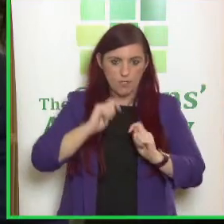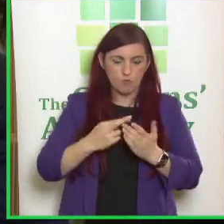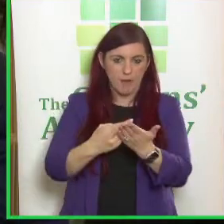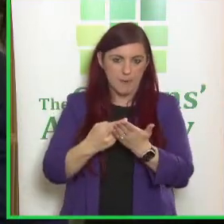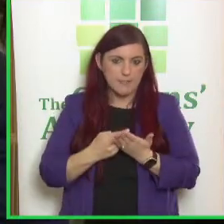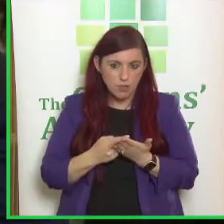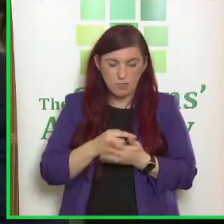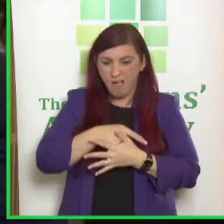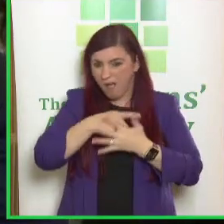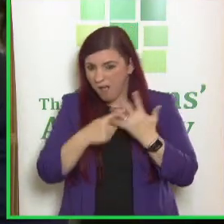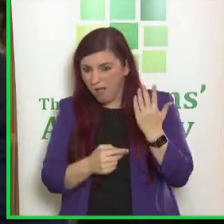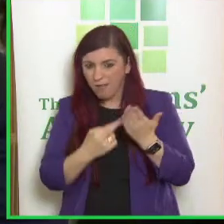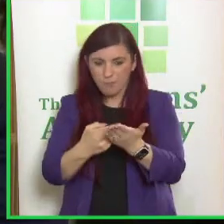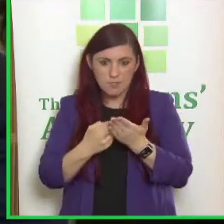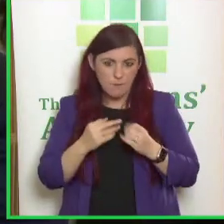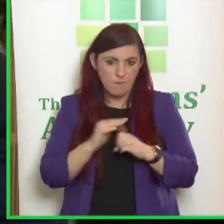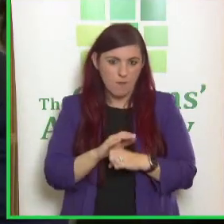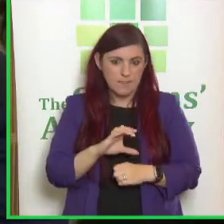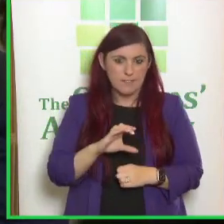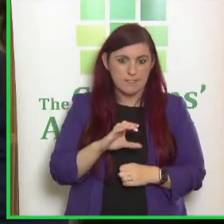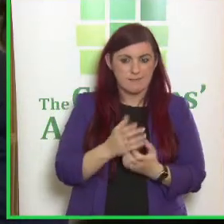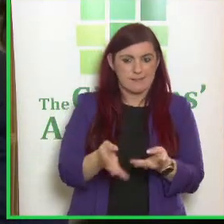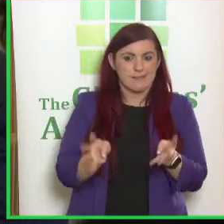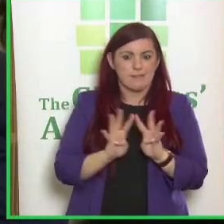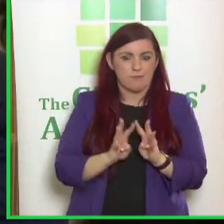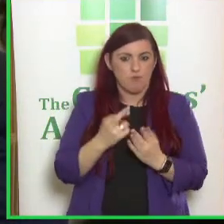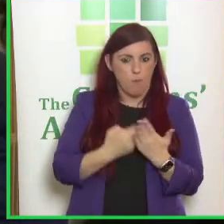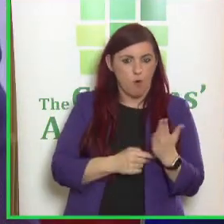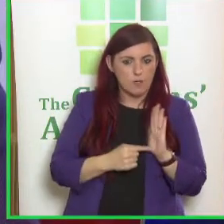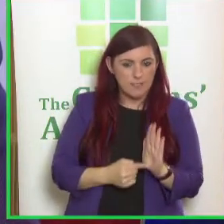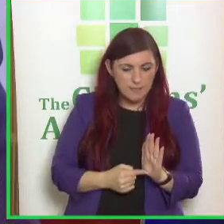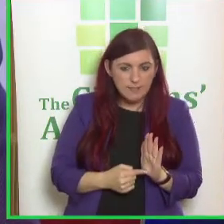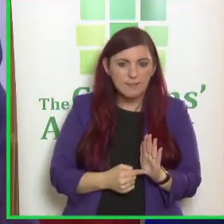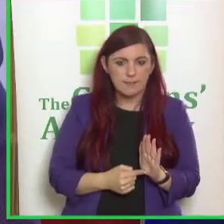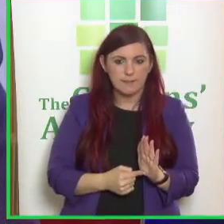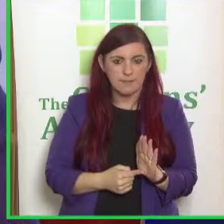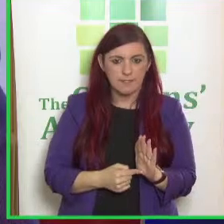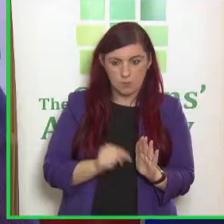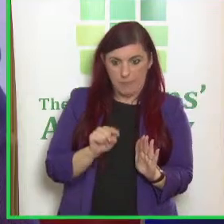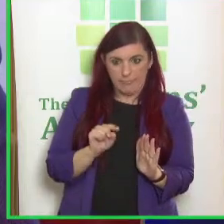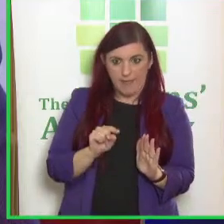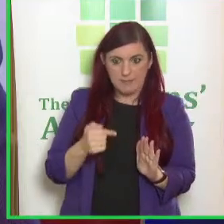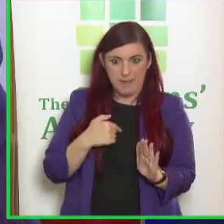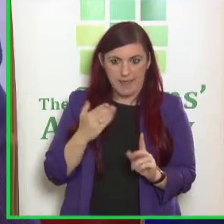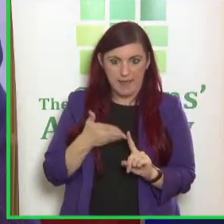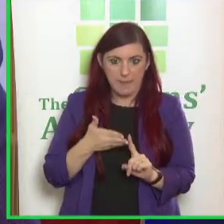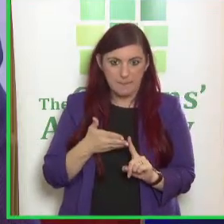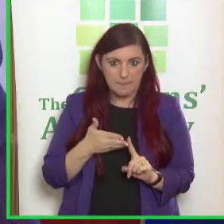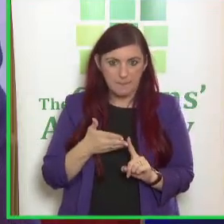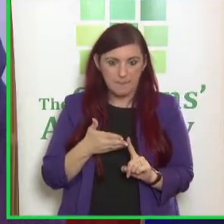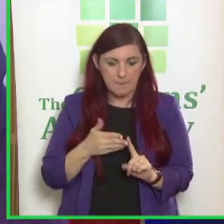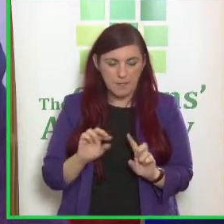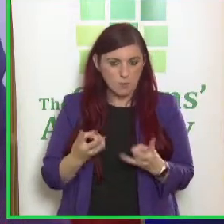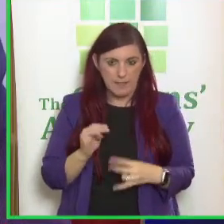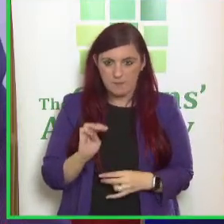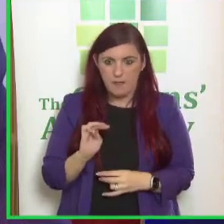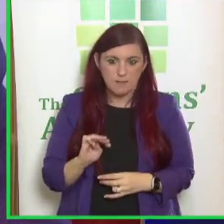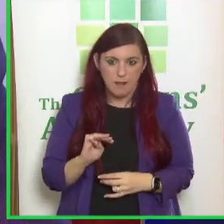all the recommendations of the Citizens' Assembly report, and I want that to happen without delay, so as quickly as